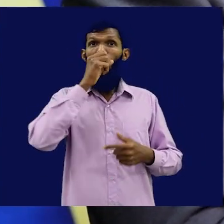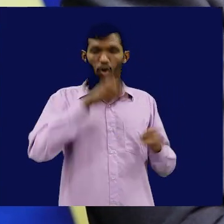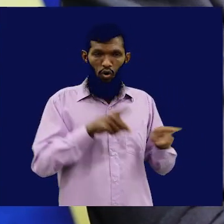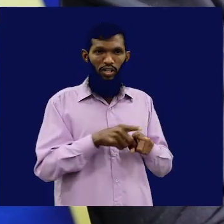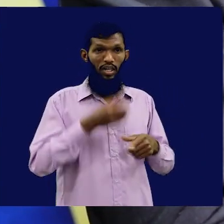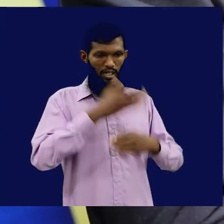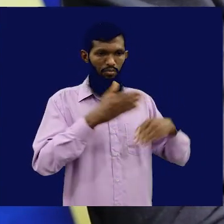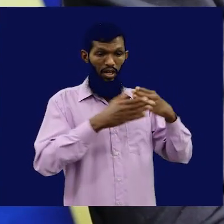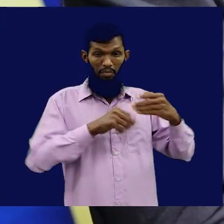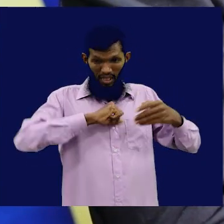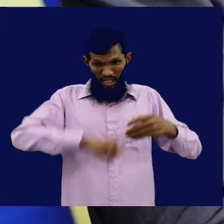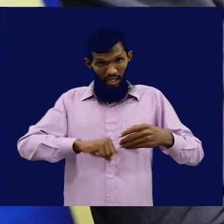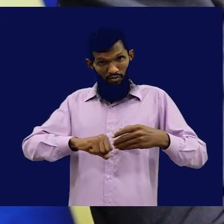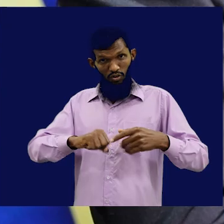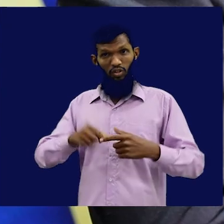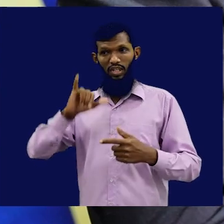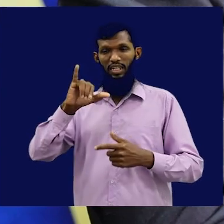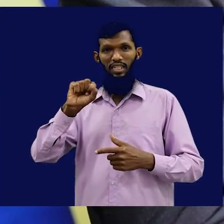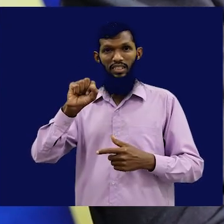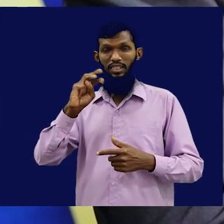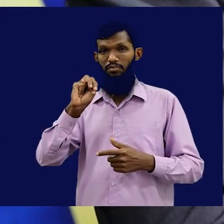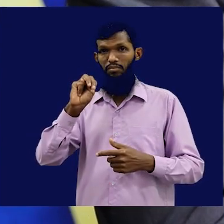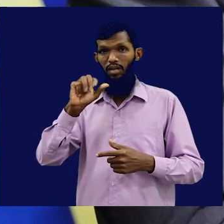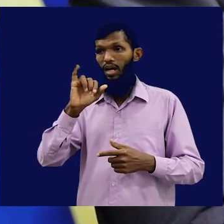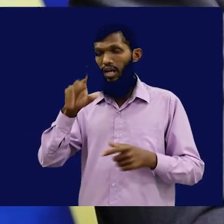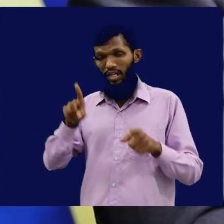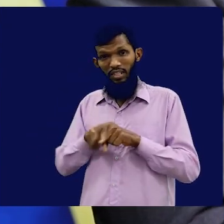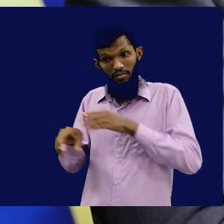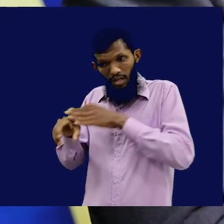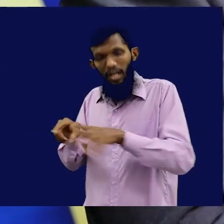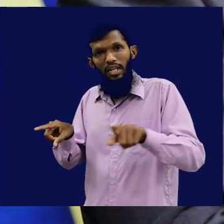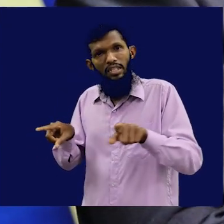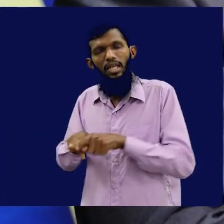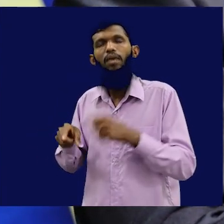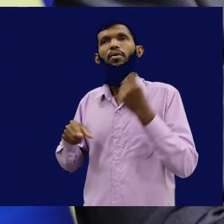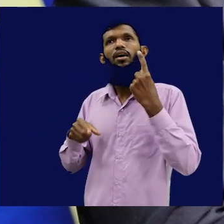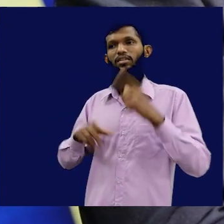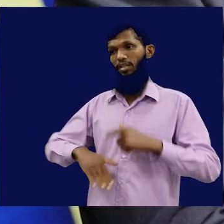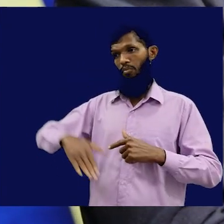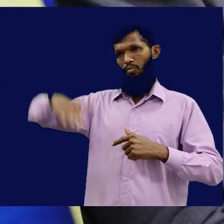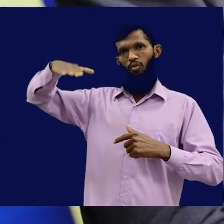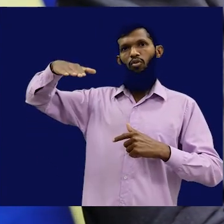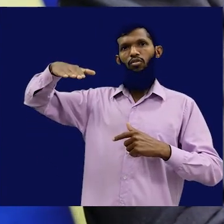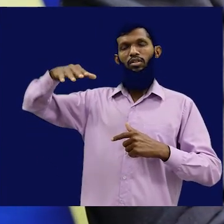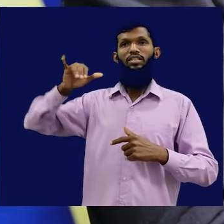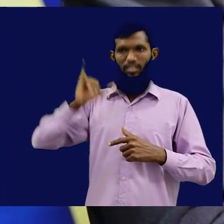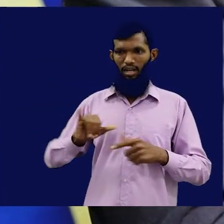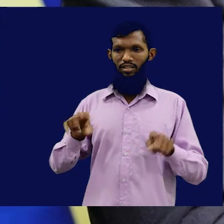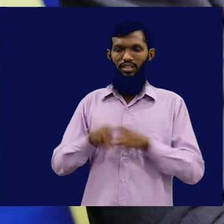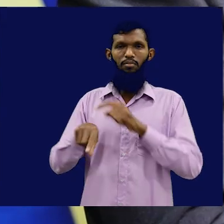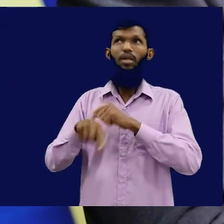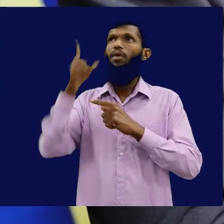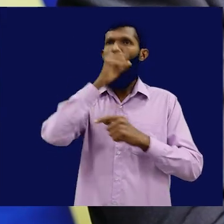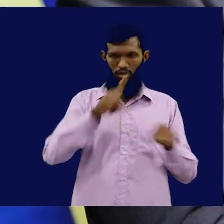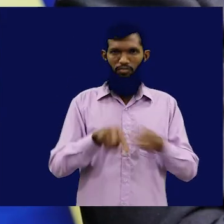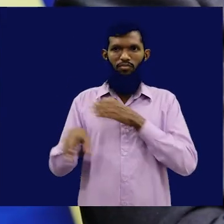his mention, submitted to the command of Allah to sacrifice his only son Ismail alayhi salam after he had grown up